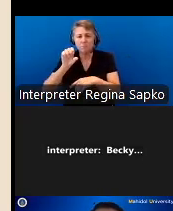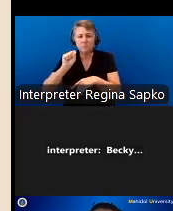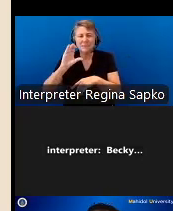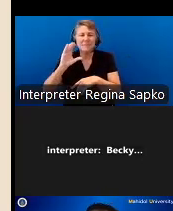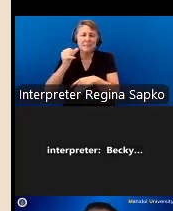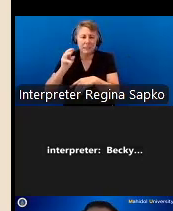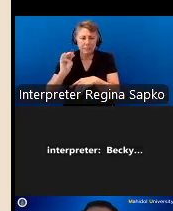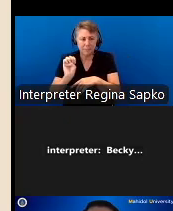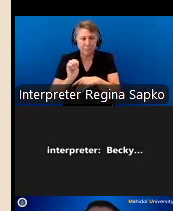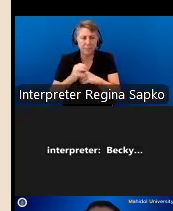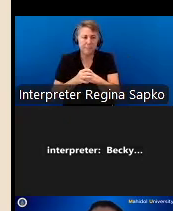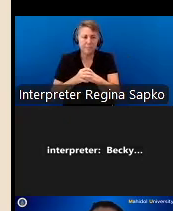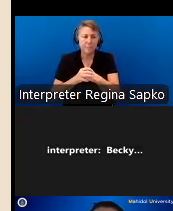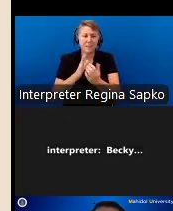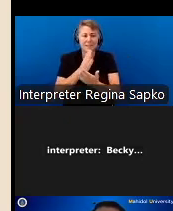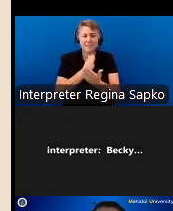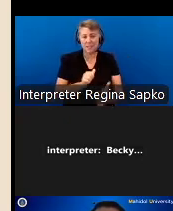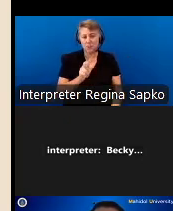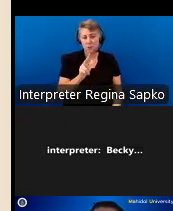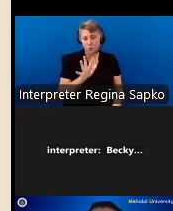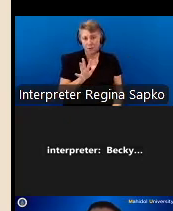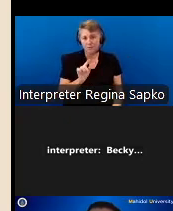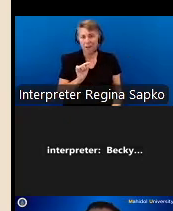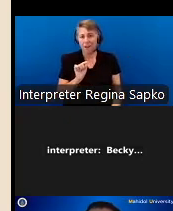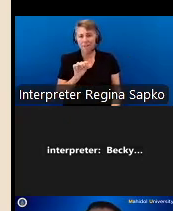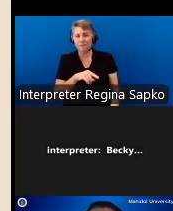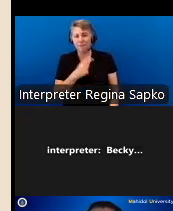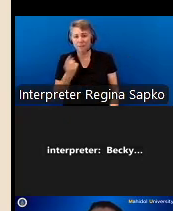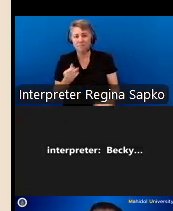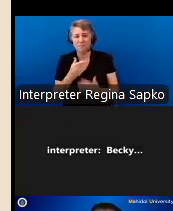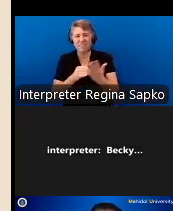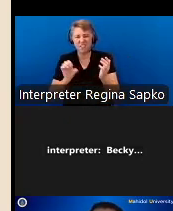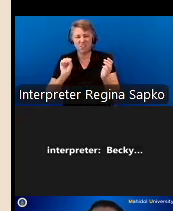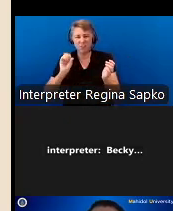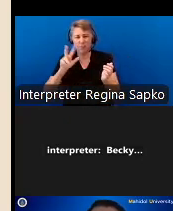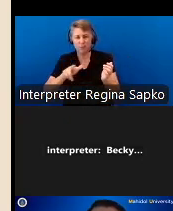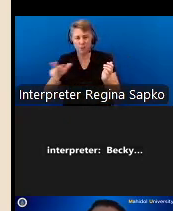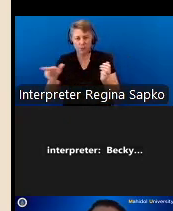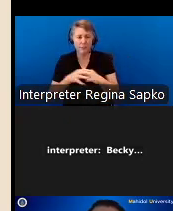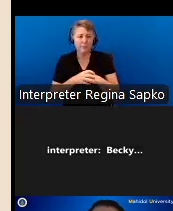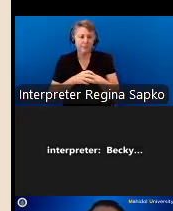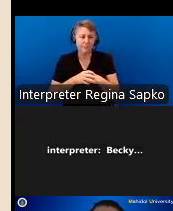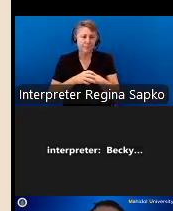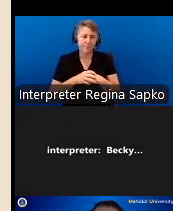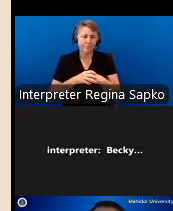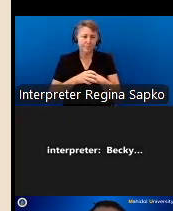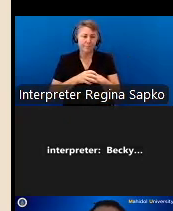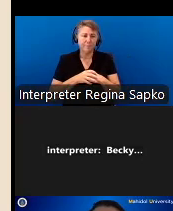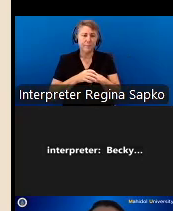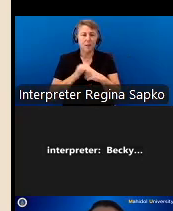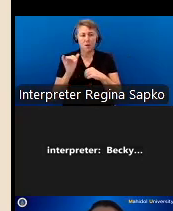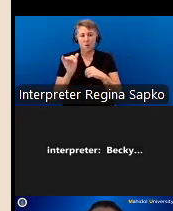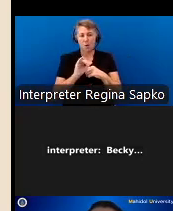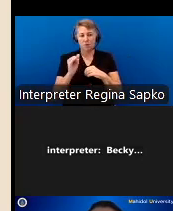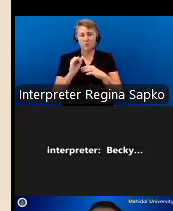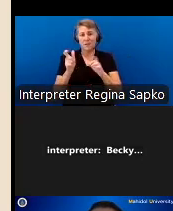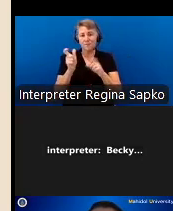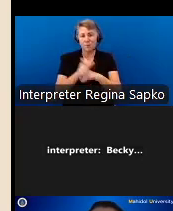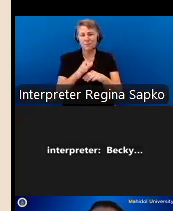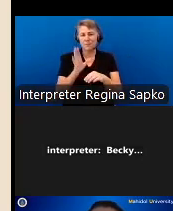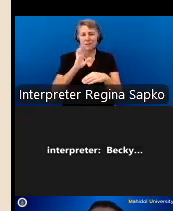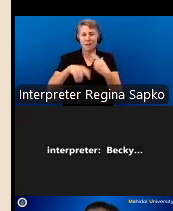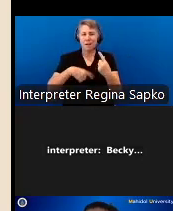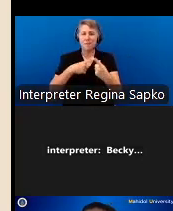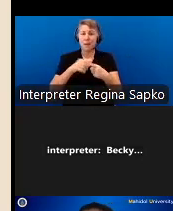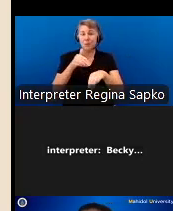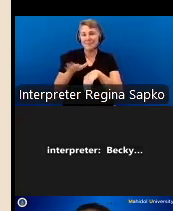and 33, and also to control and about enforcement about send money to